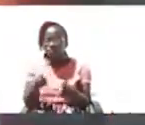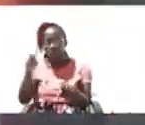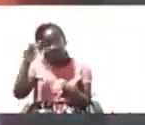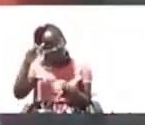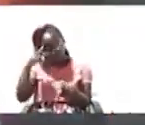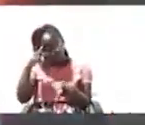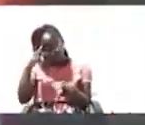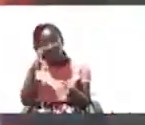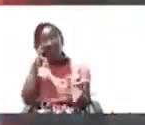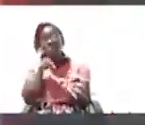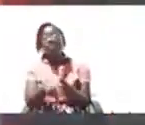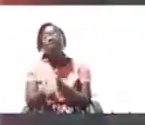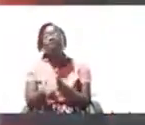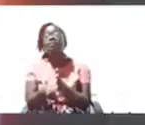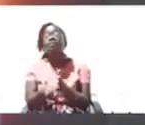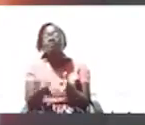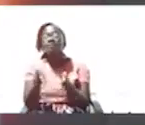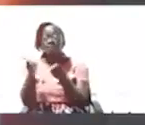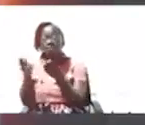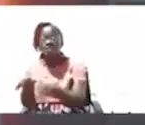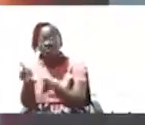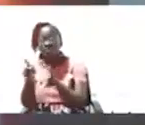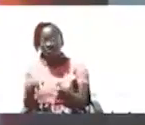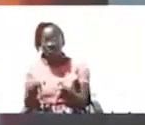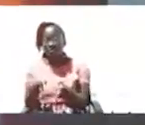They said, cut into pieces. Ekia cut into